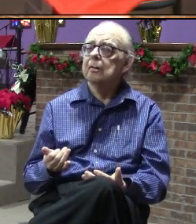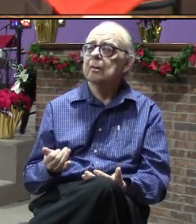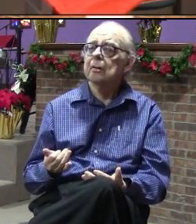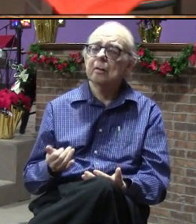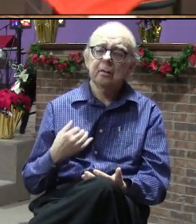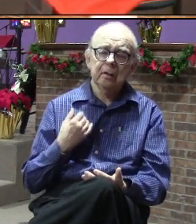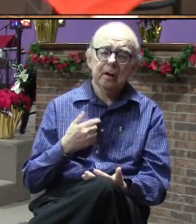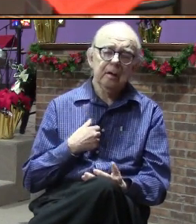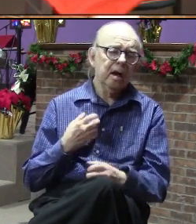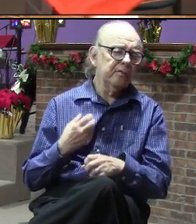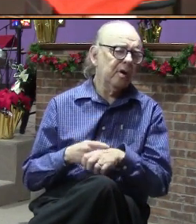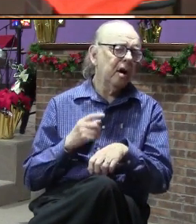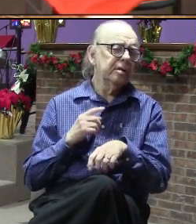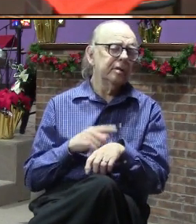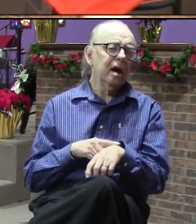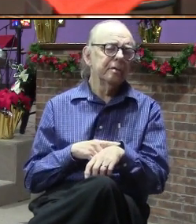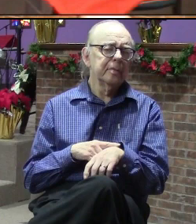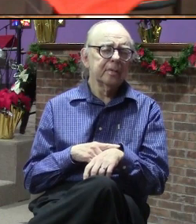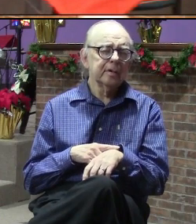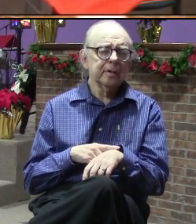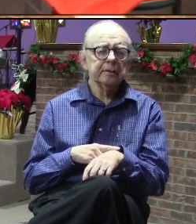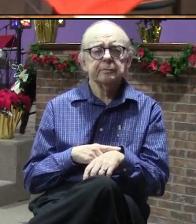That we have a hard time.